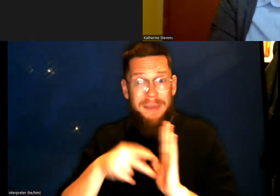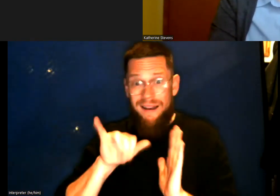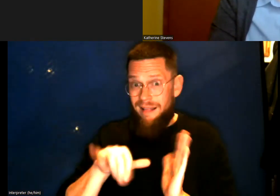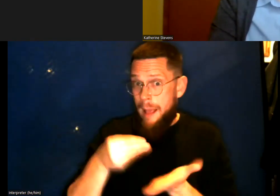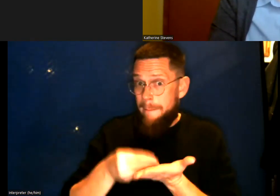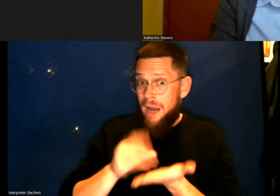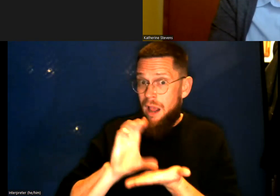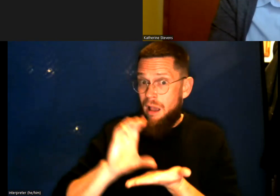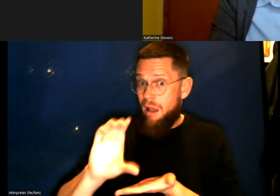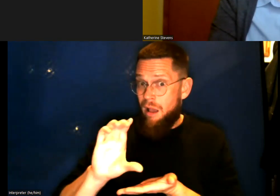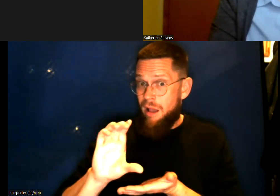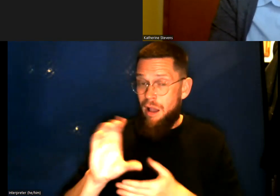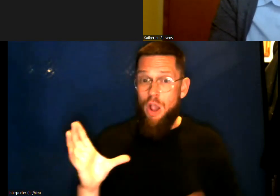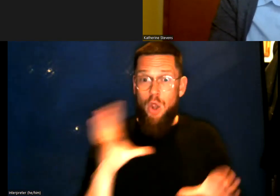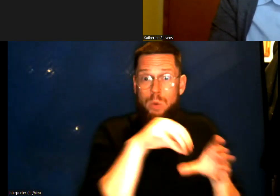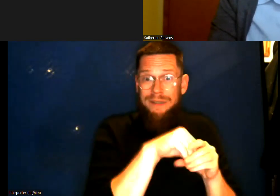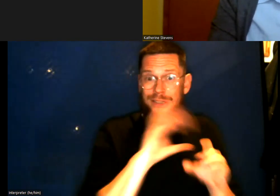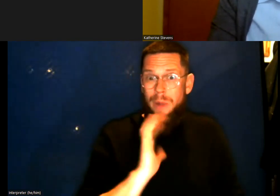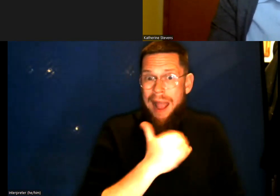go into our treasury?